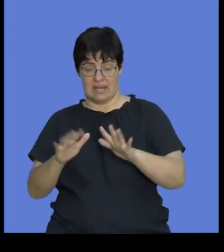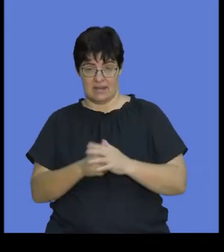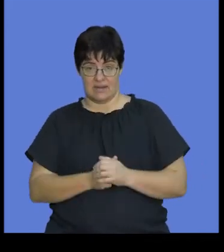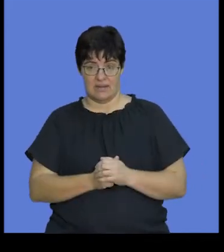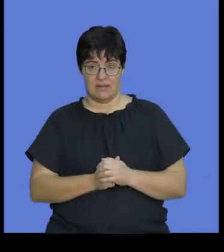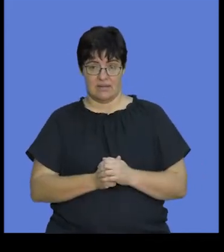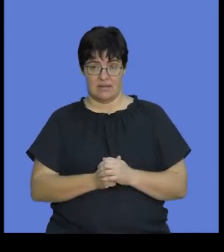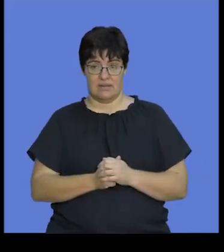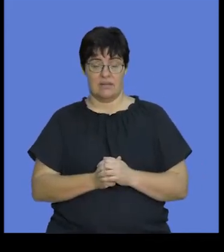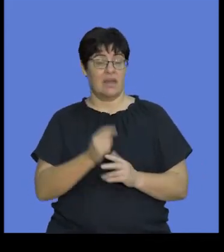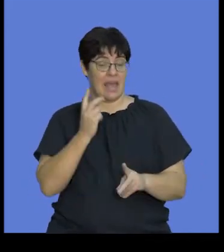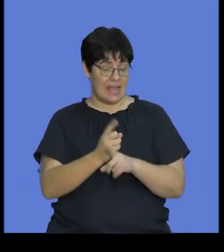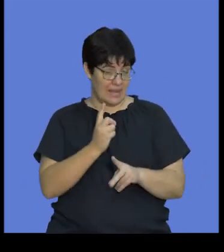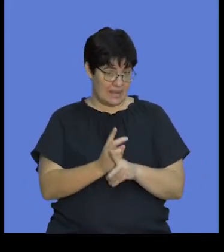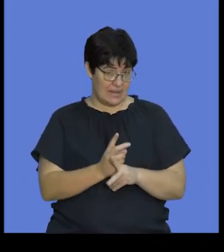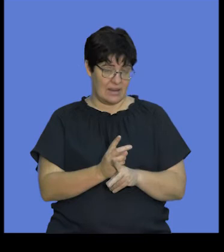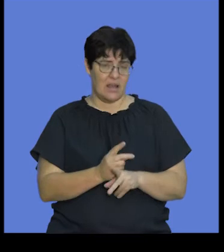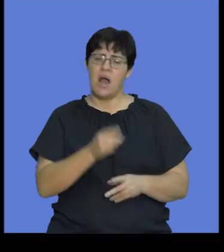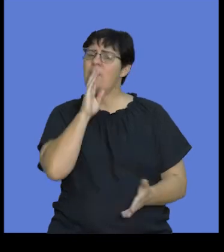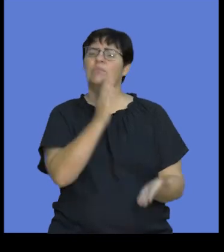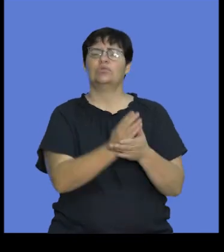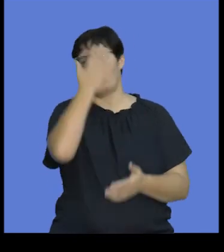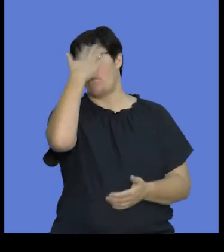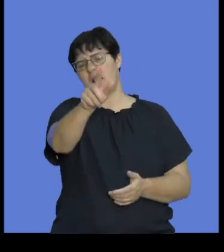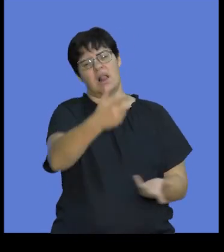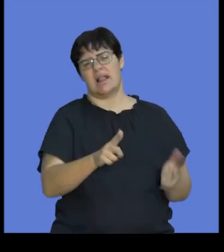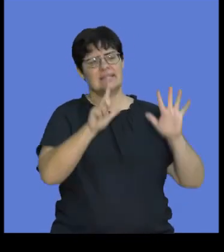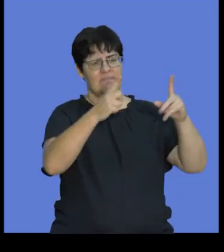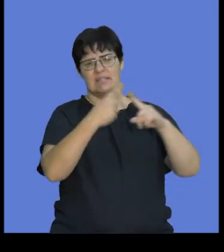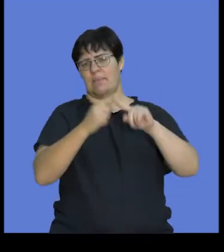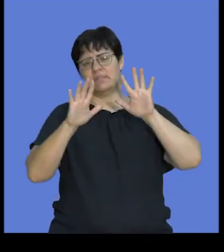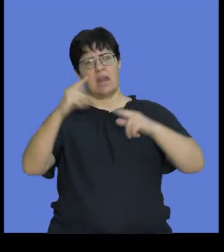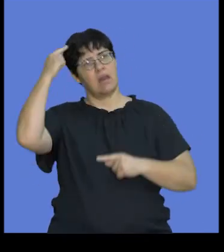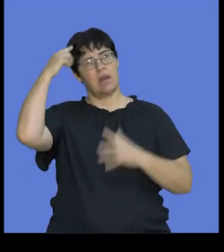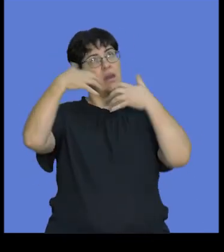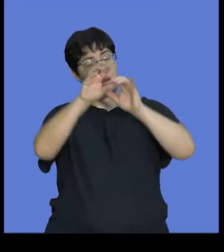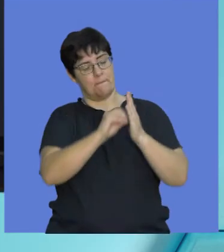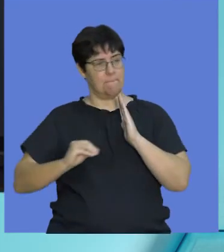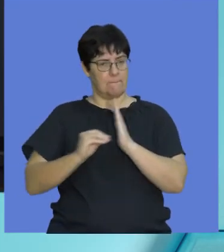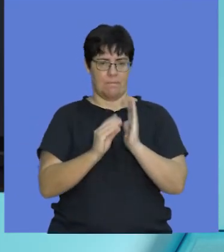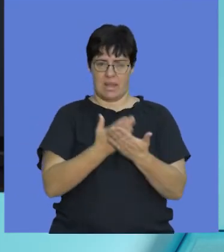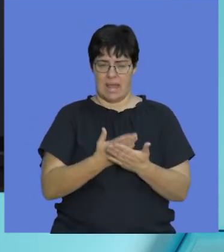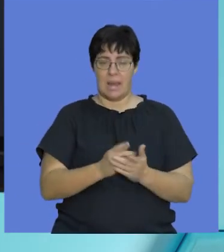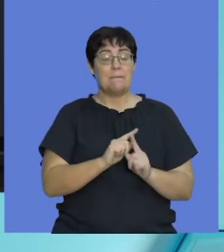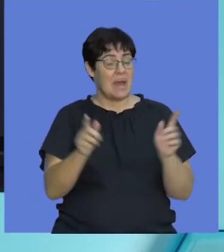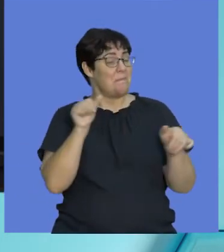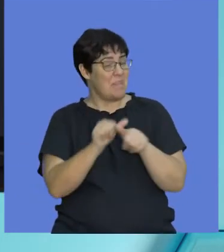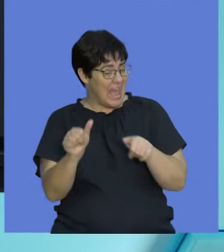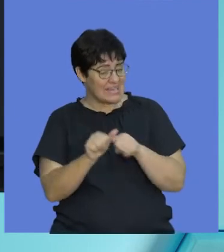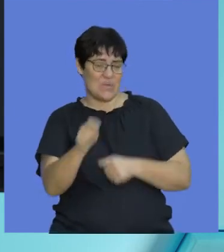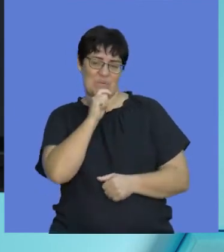times 10. Again, I'm sure you can do 7 times 10 in your head, all right?